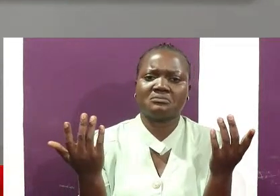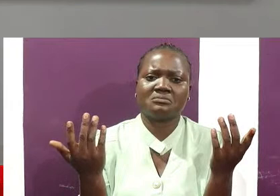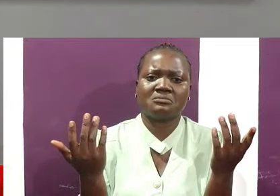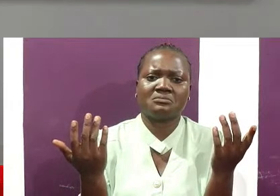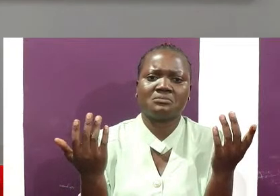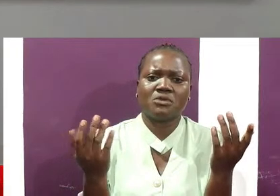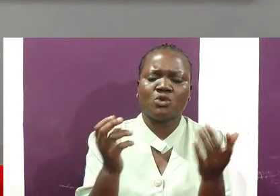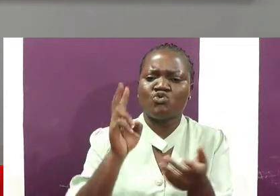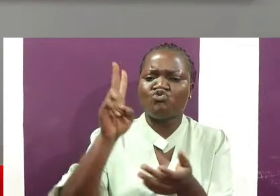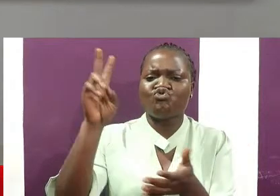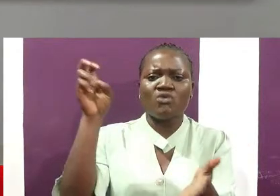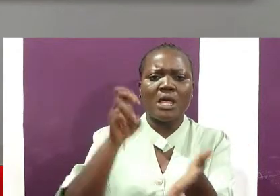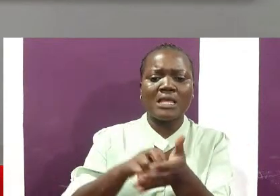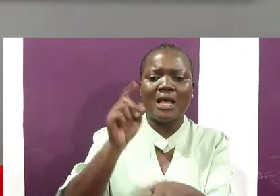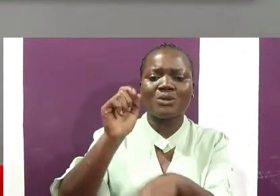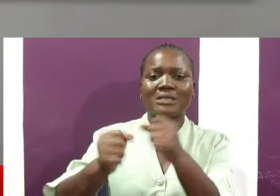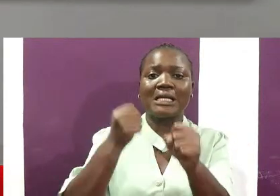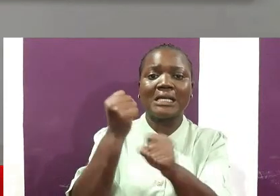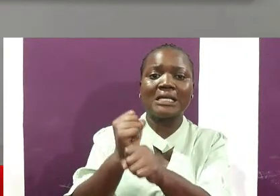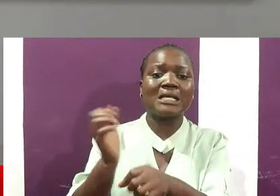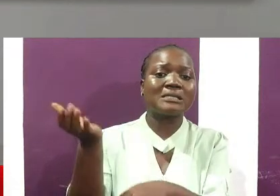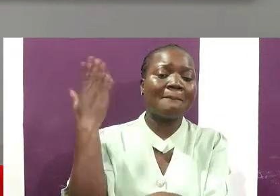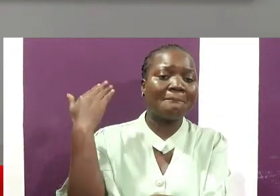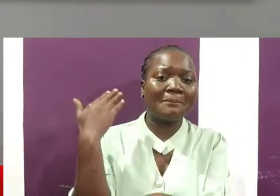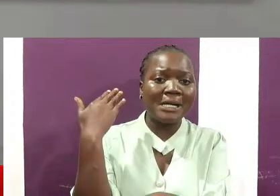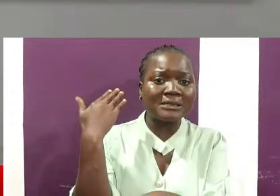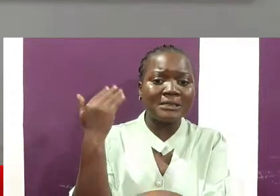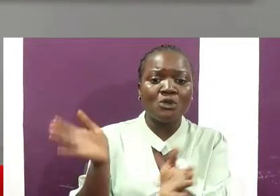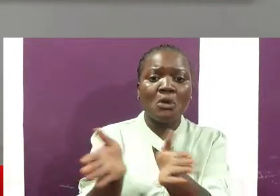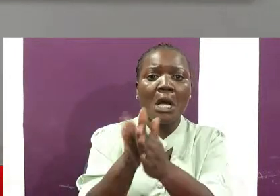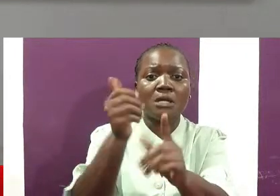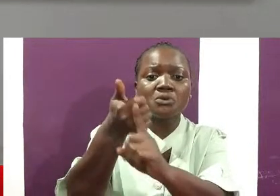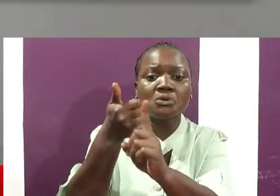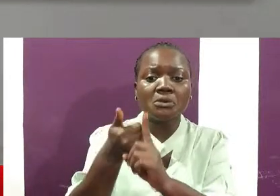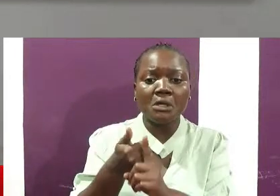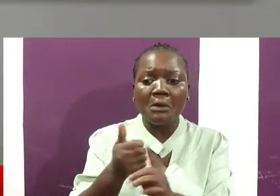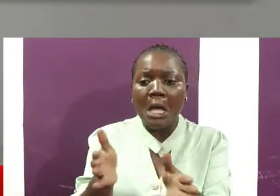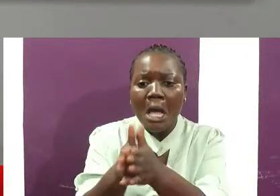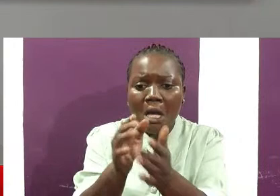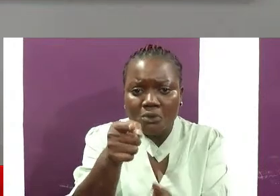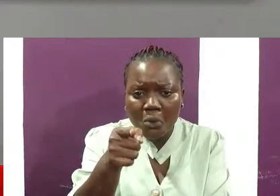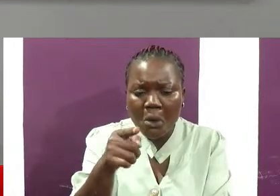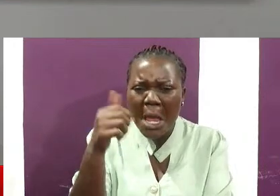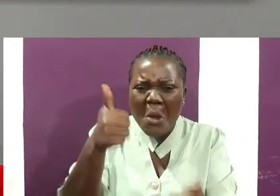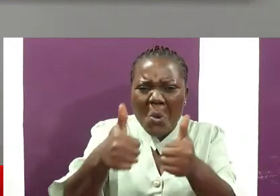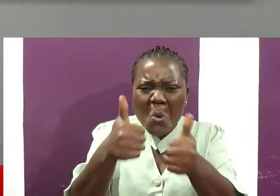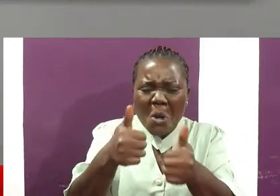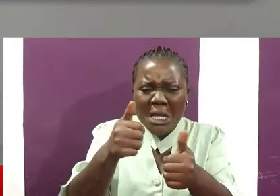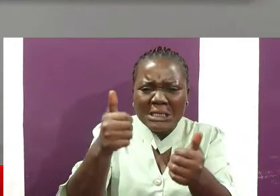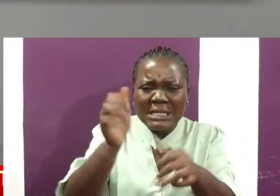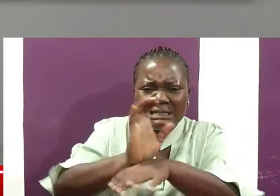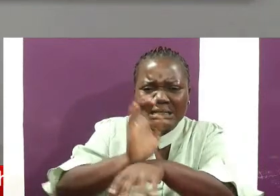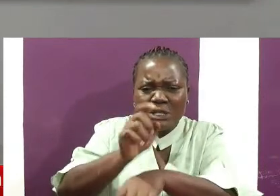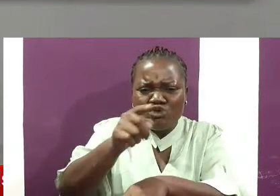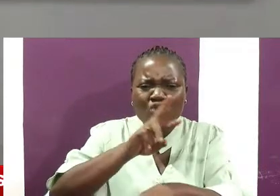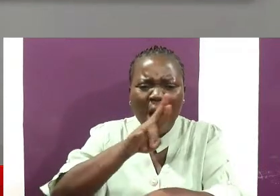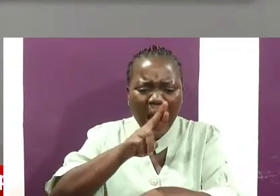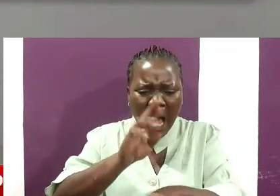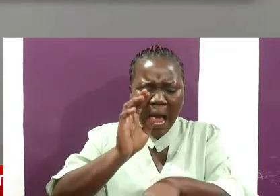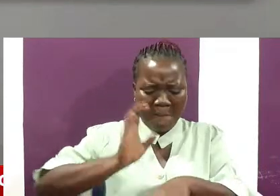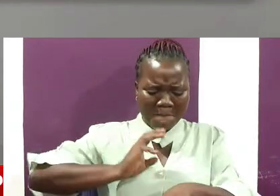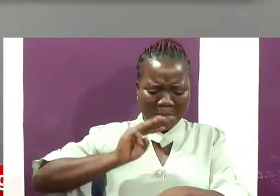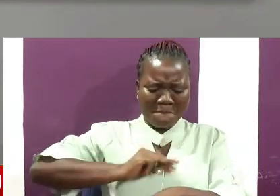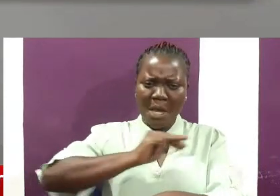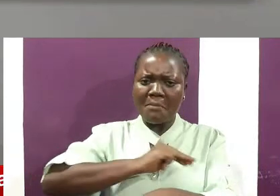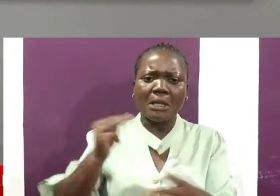years ago. Now, Yakobusa said, I'm sorry, Ben, and I'm going to come on. I'm sorry, Ben, and I'm your members now. And I'm going to make a crown